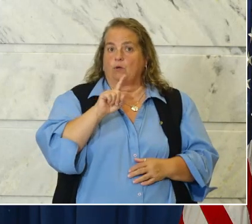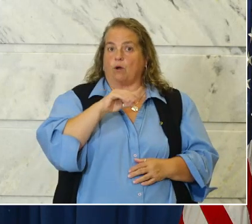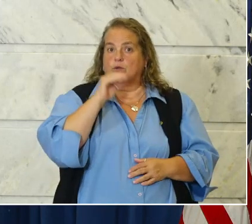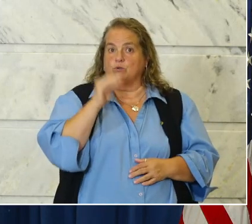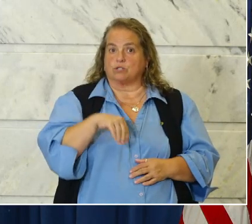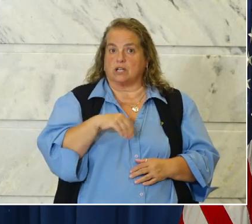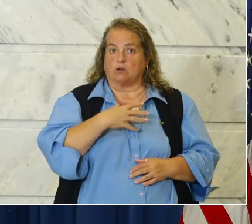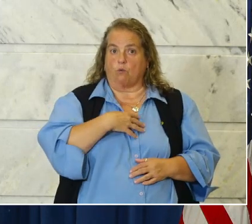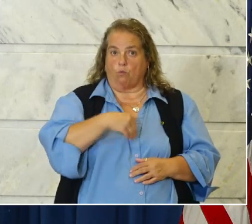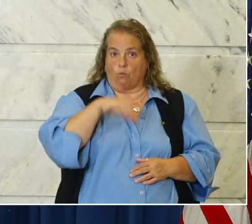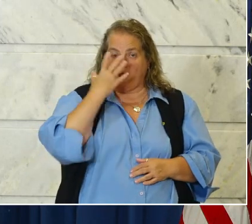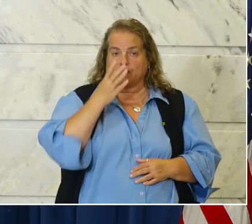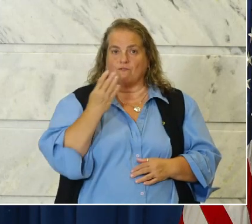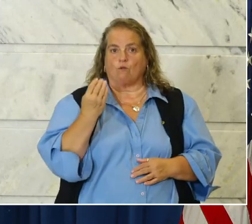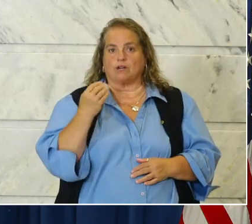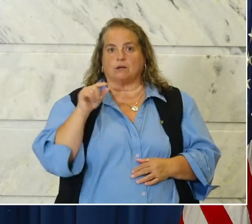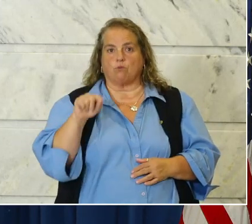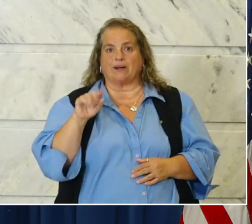81% white,